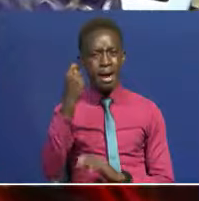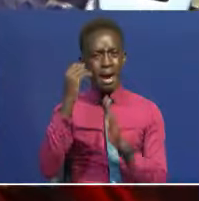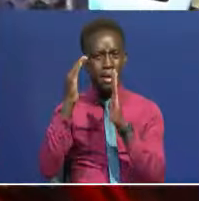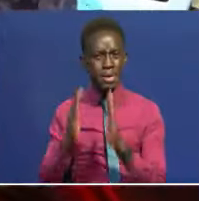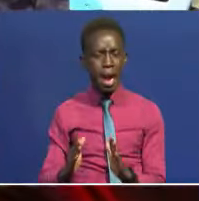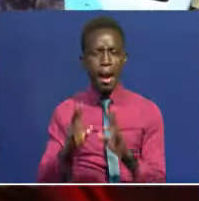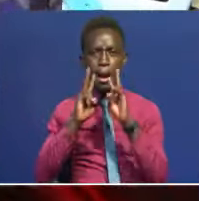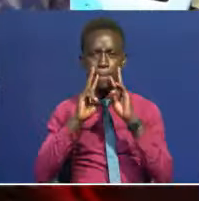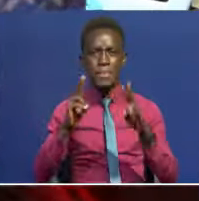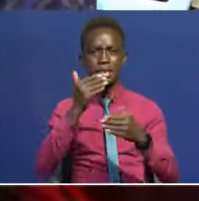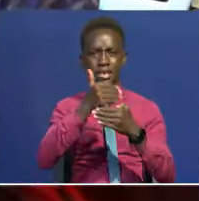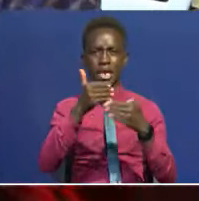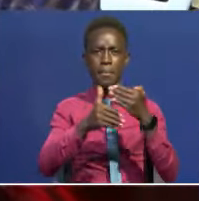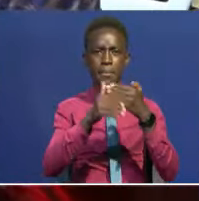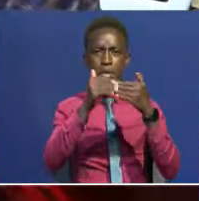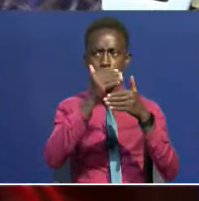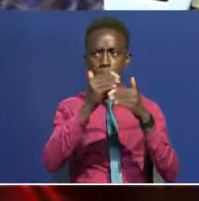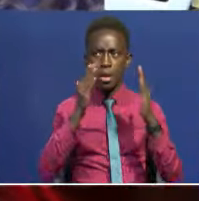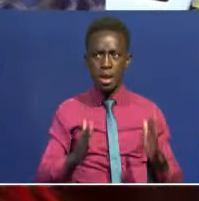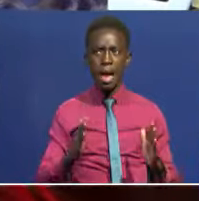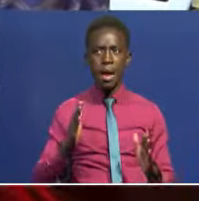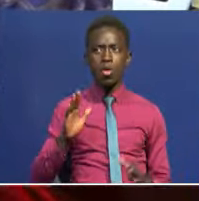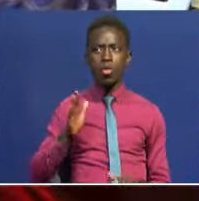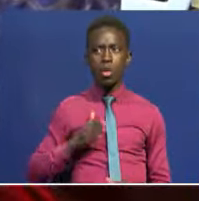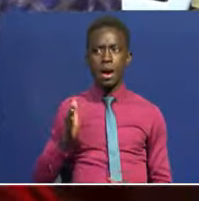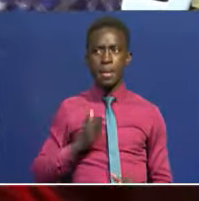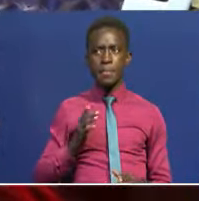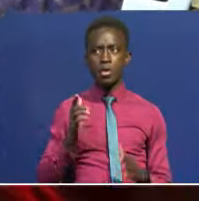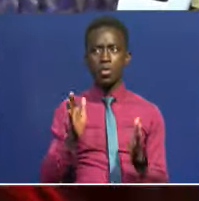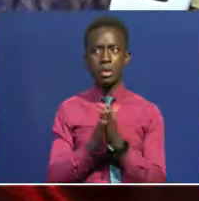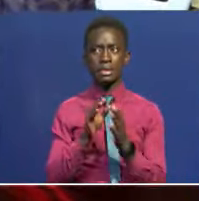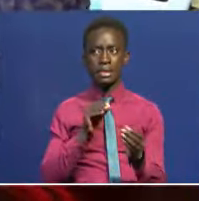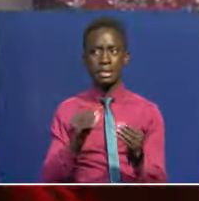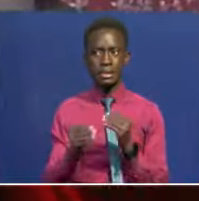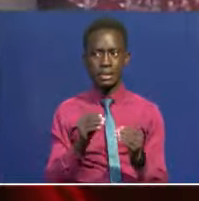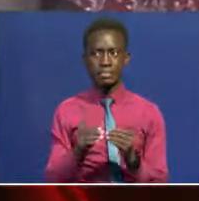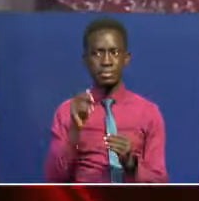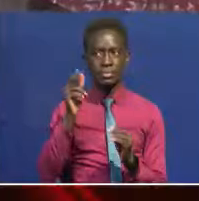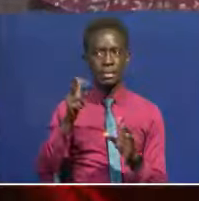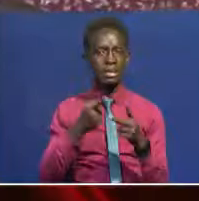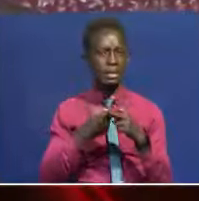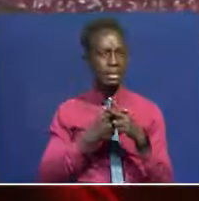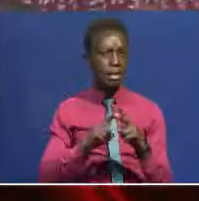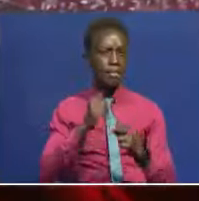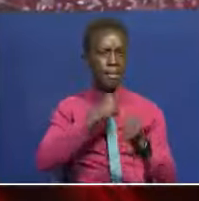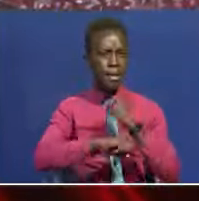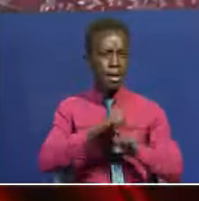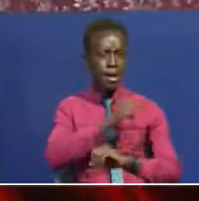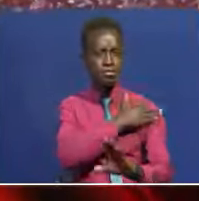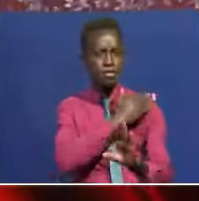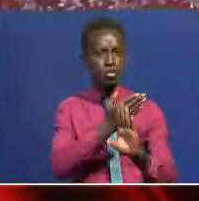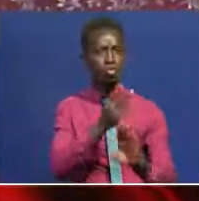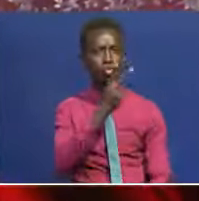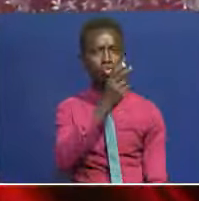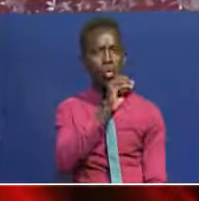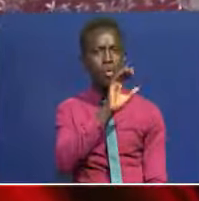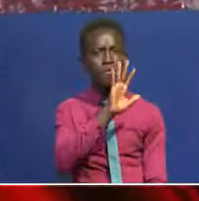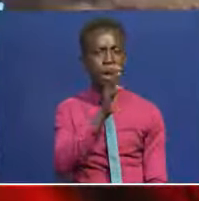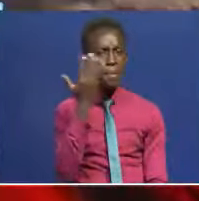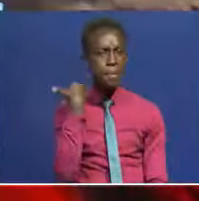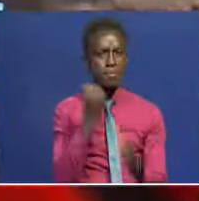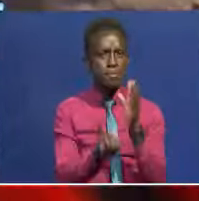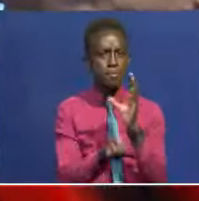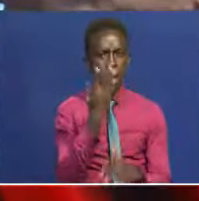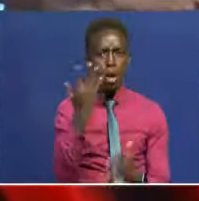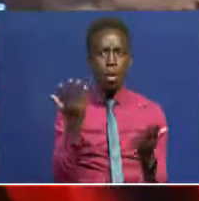and persons with disabilities. Her peace building journey started in 2005 when she helped build a resource center in Majengo,